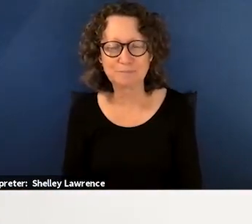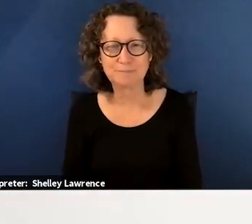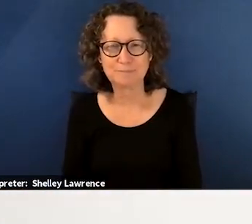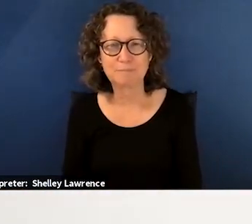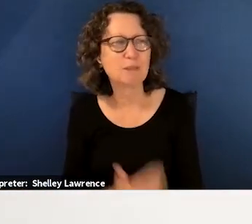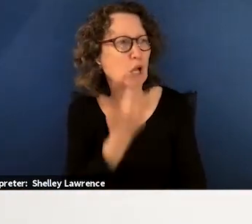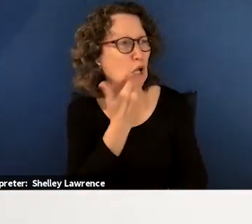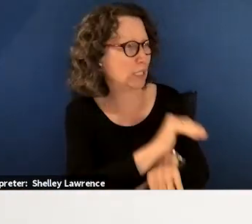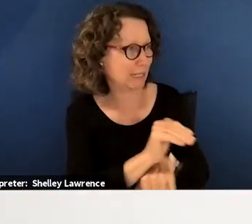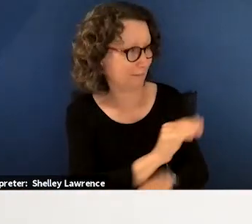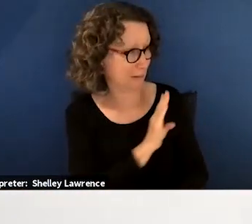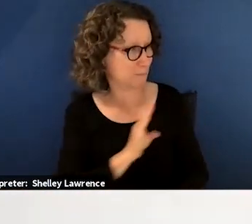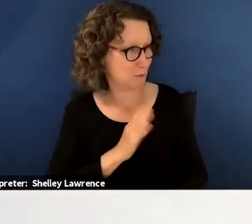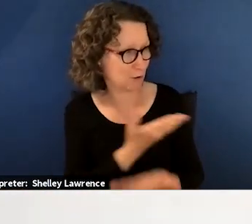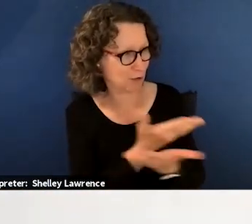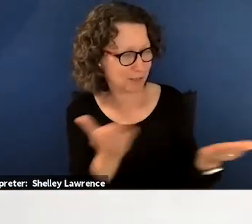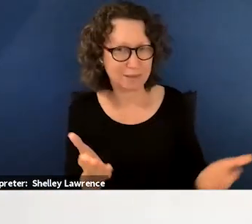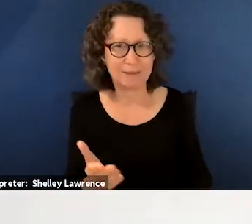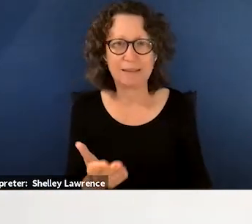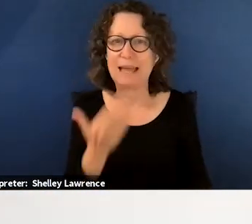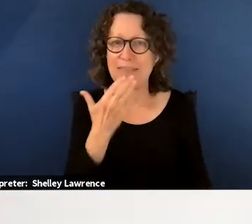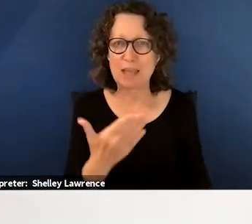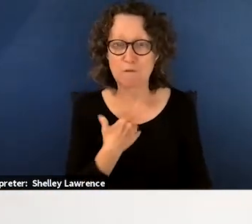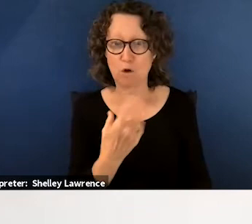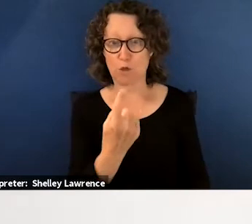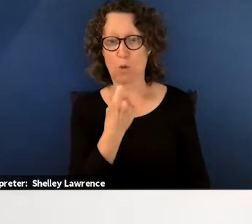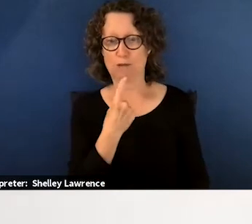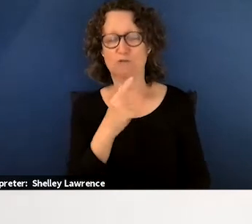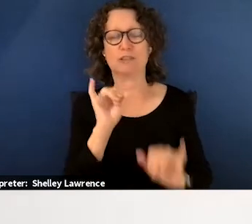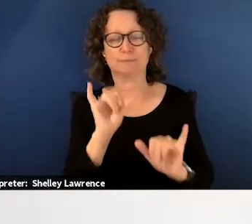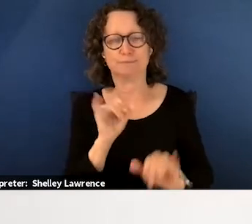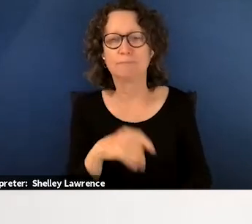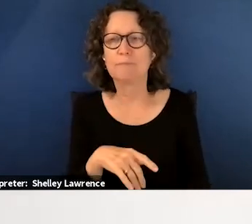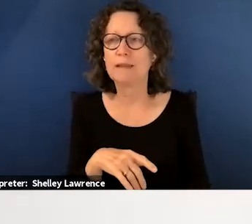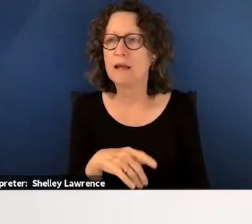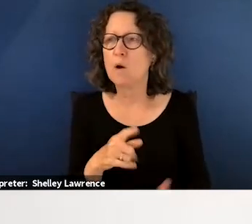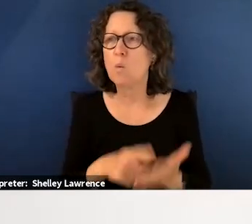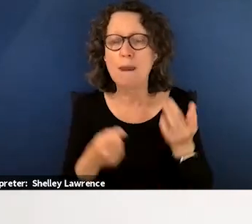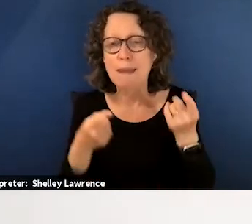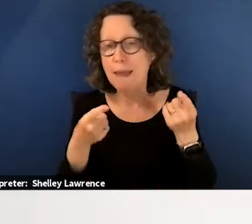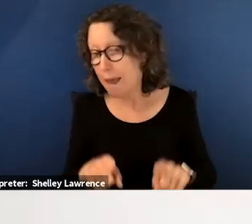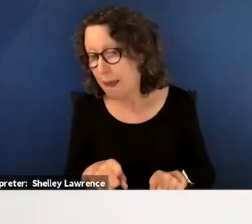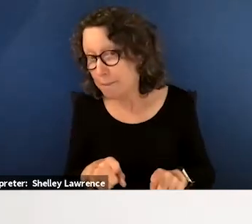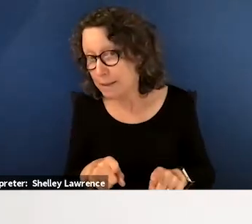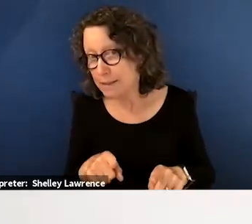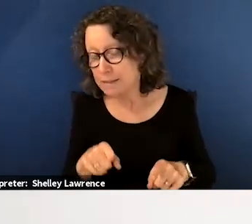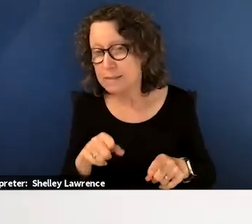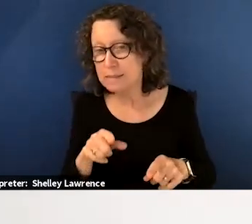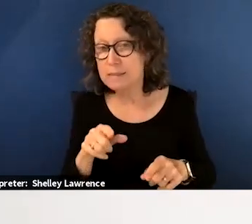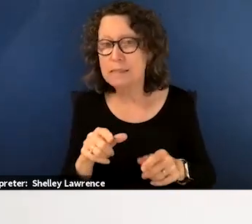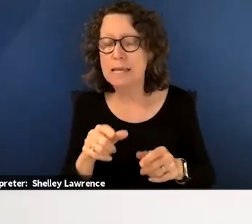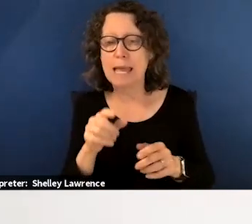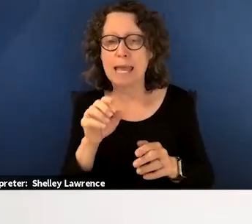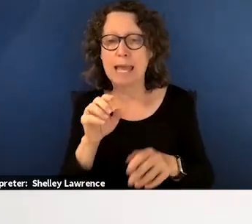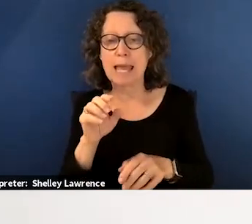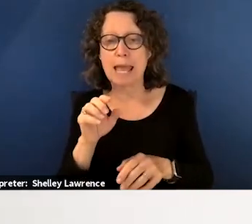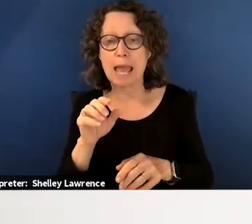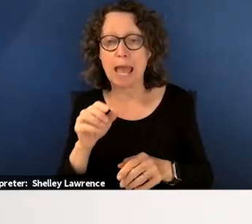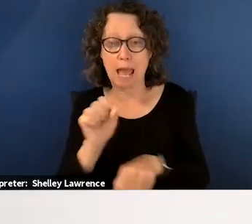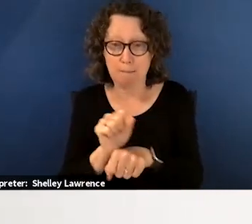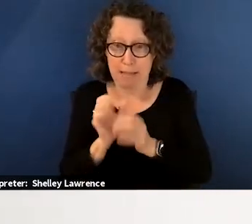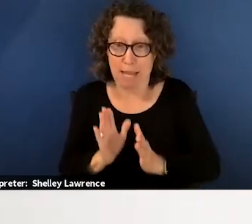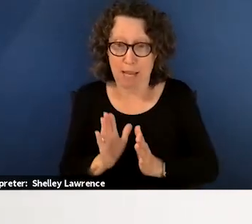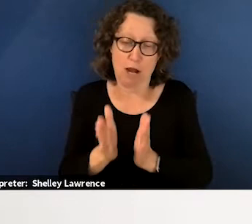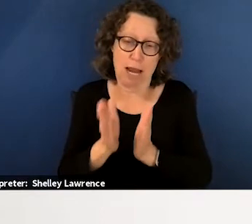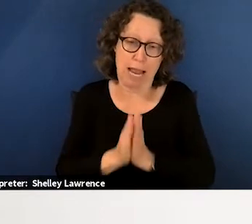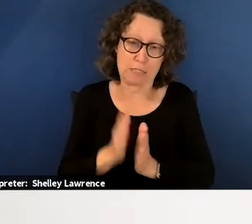Good evening, board members. Good evening. Thank you for the question. So what happens is a employee may request an exemption, either a